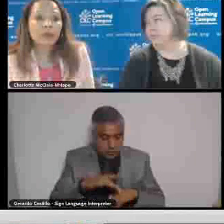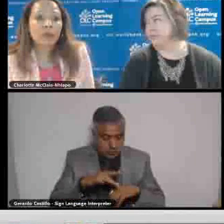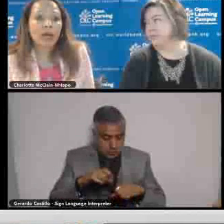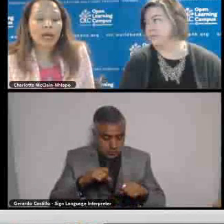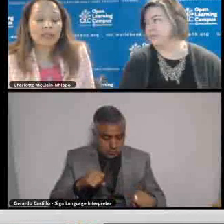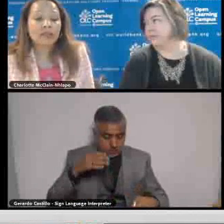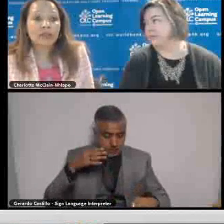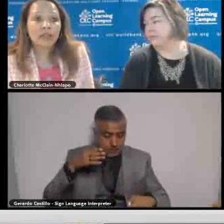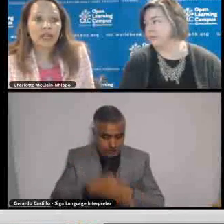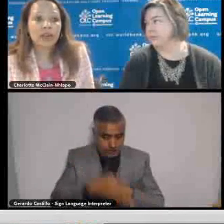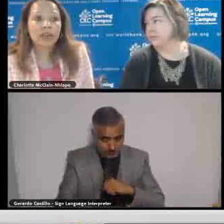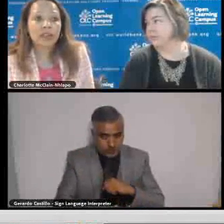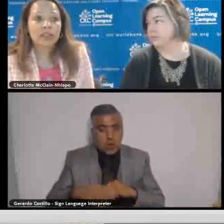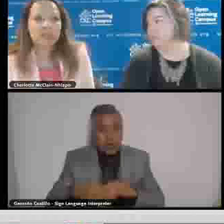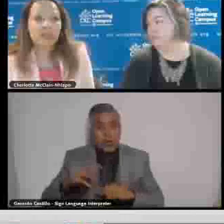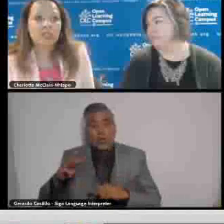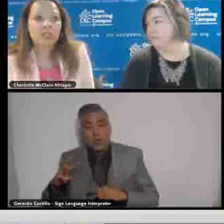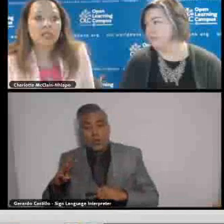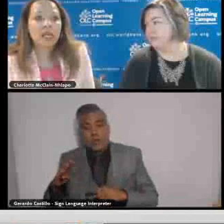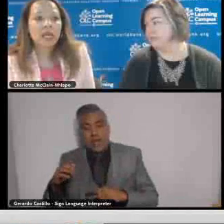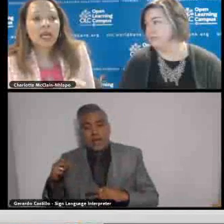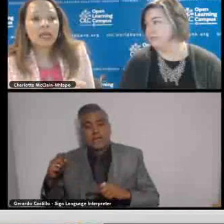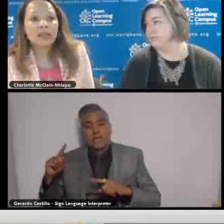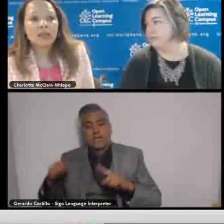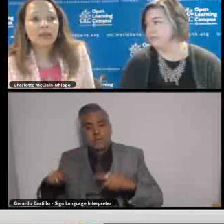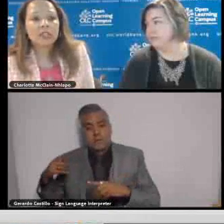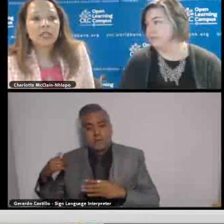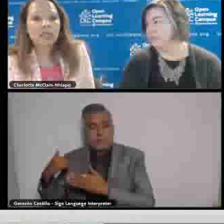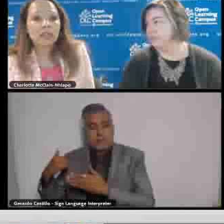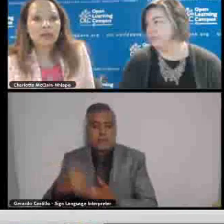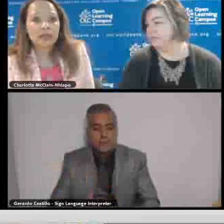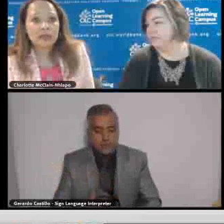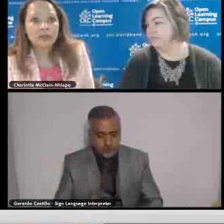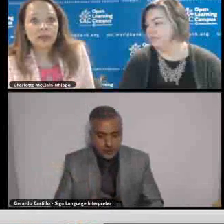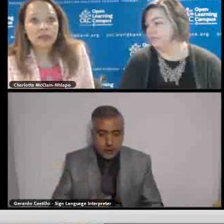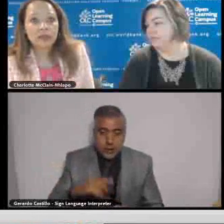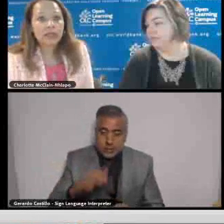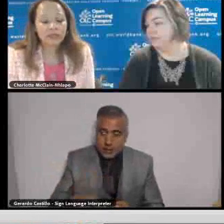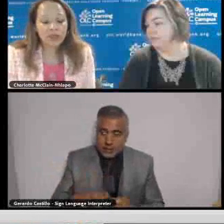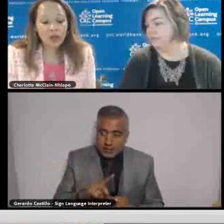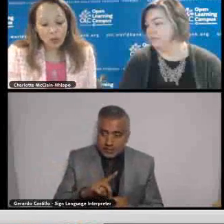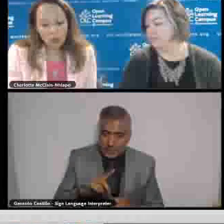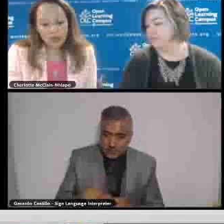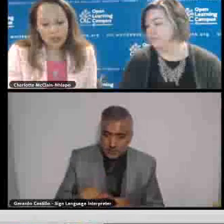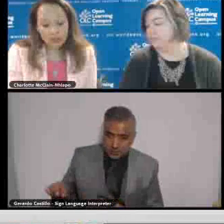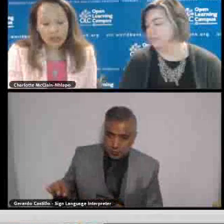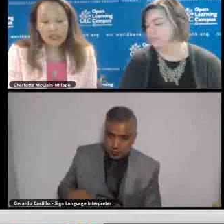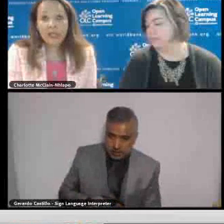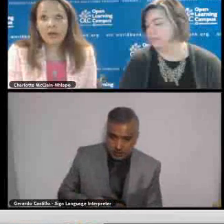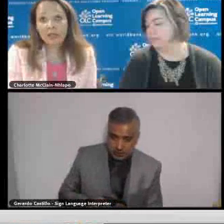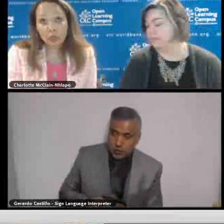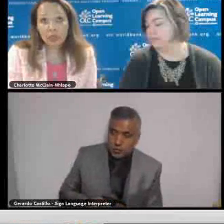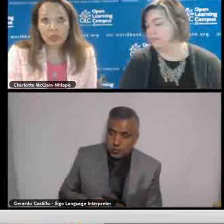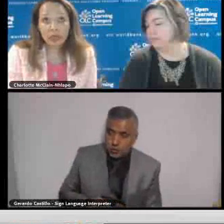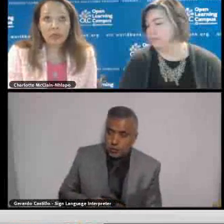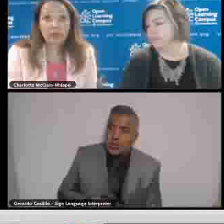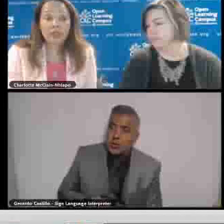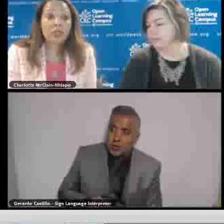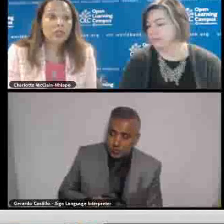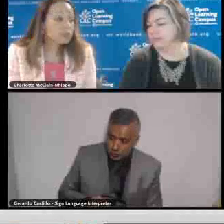had had various interventions, and the approach taken from the disability perspective was to really take on a twin track